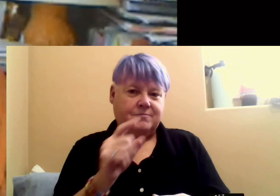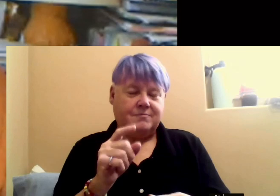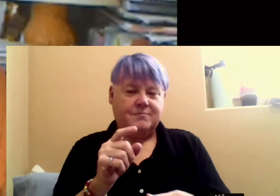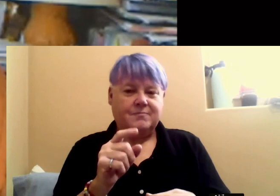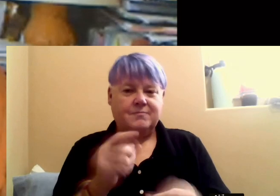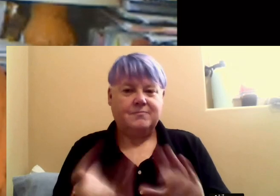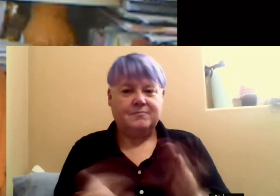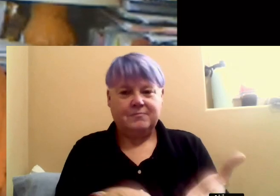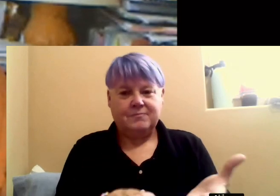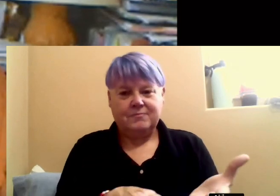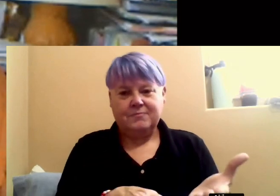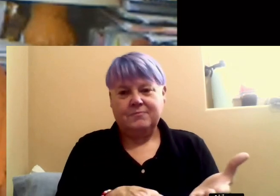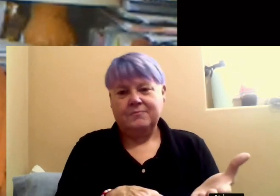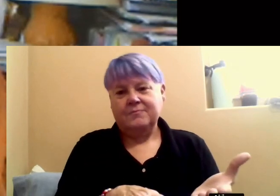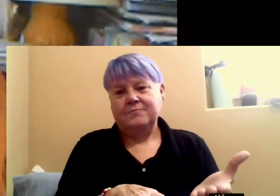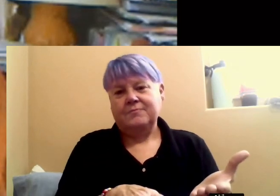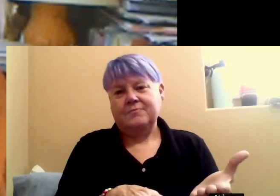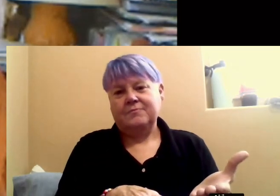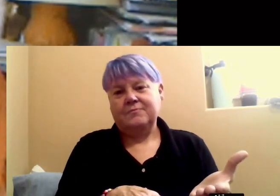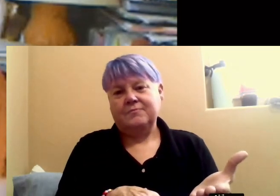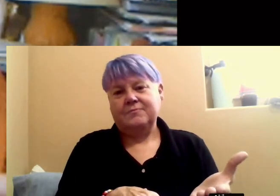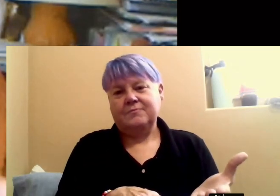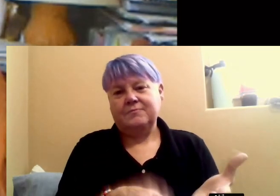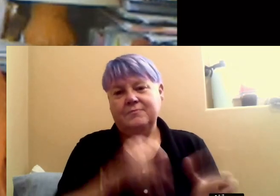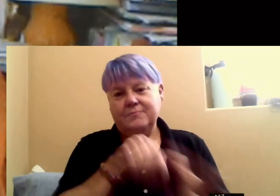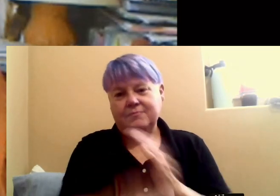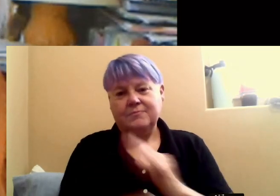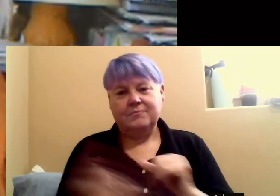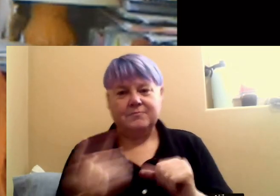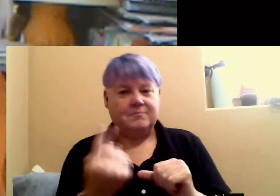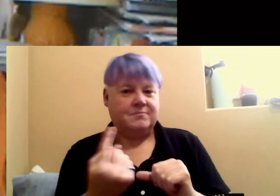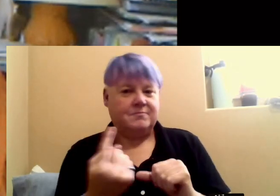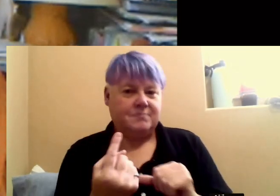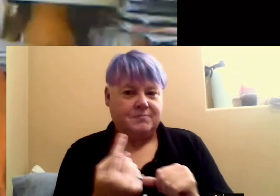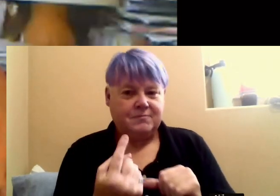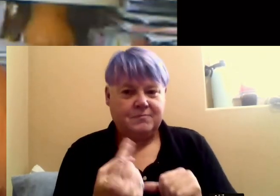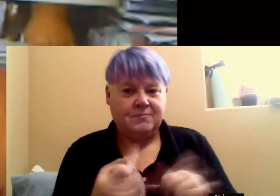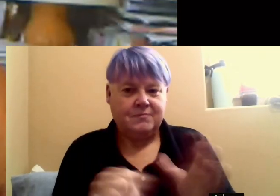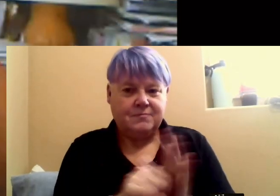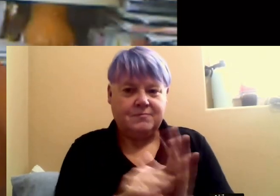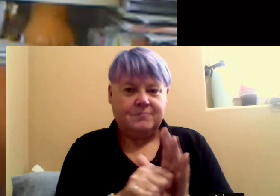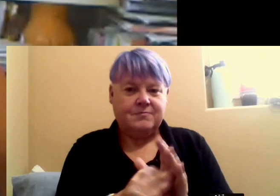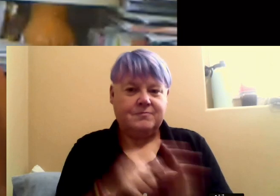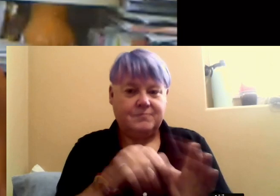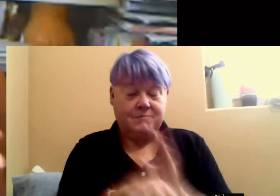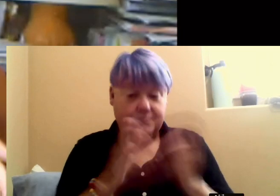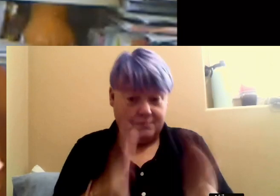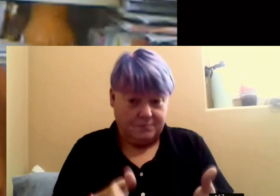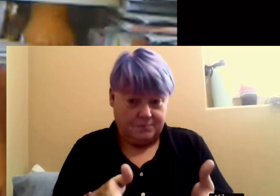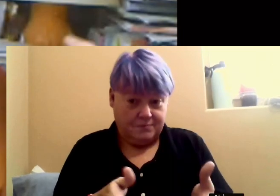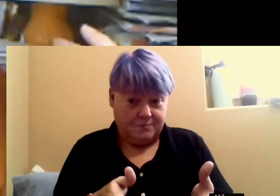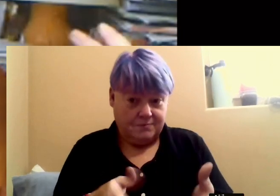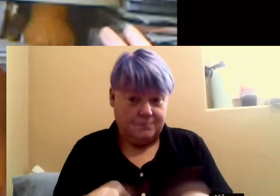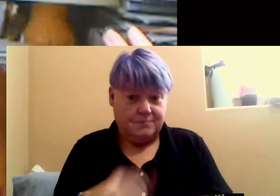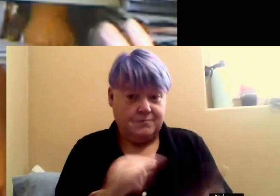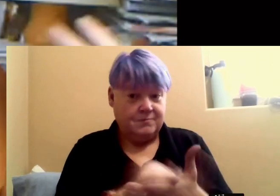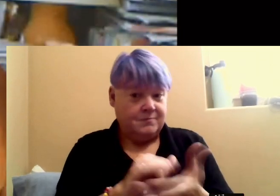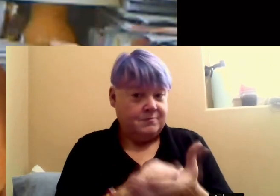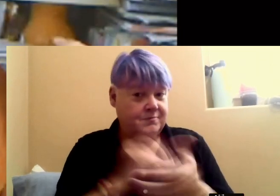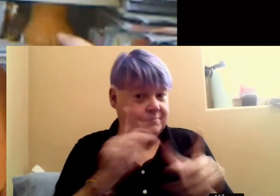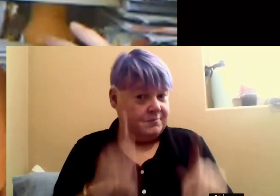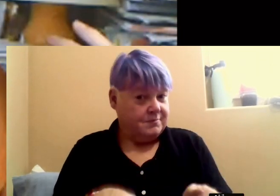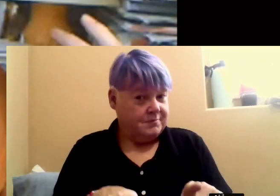died by homicide, and to identify the killer. And as they do so, the person,